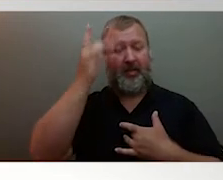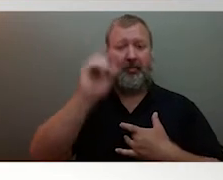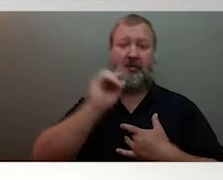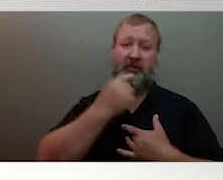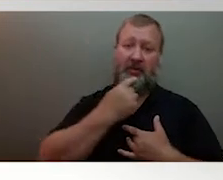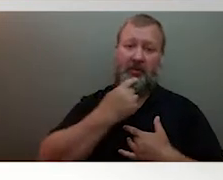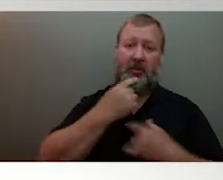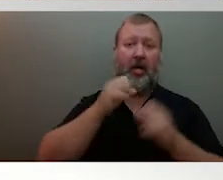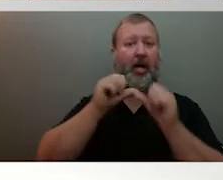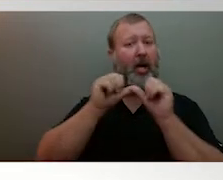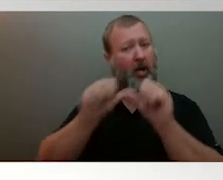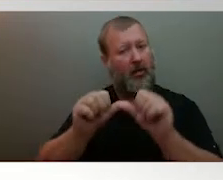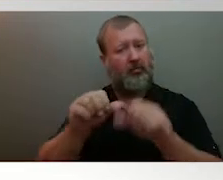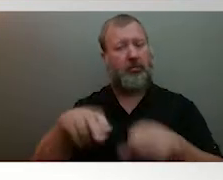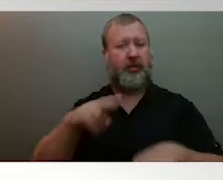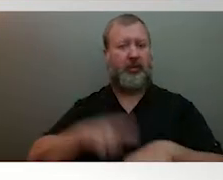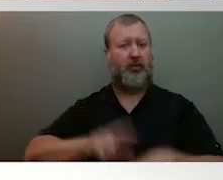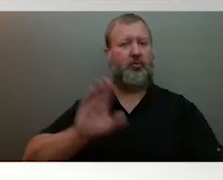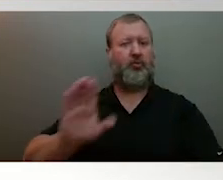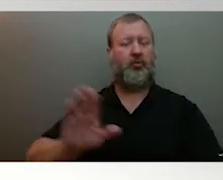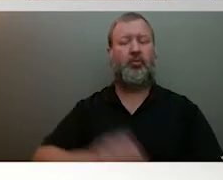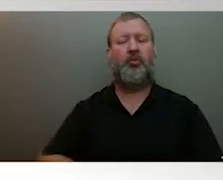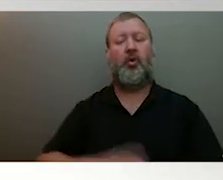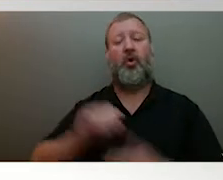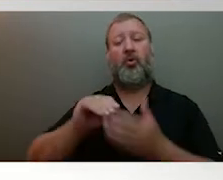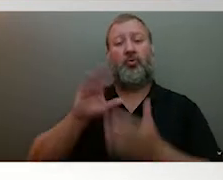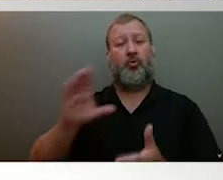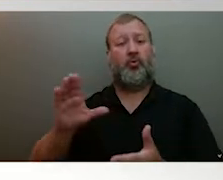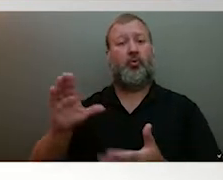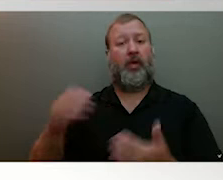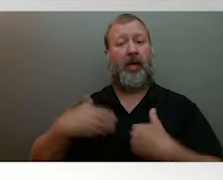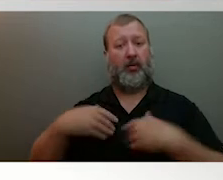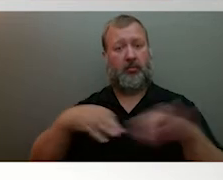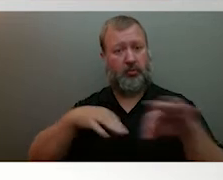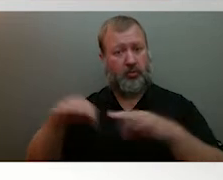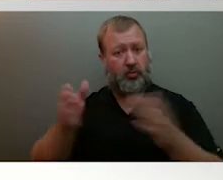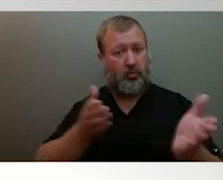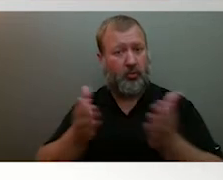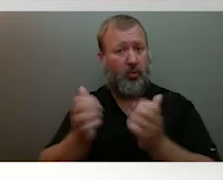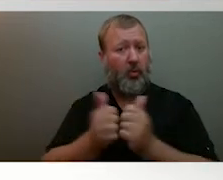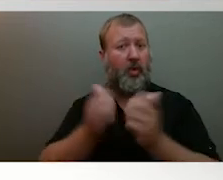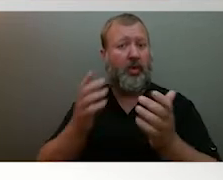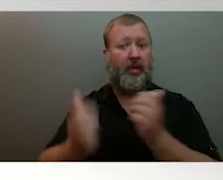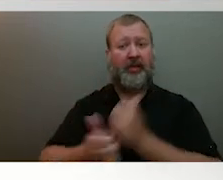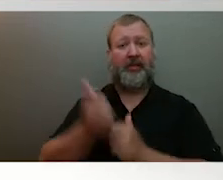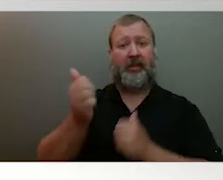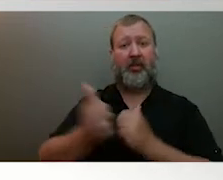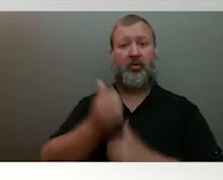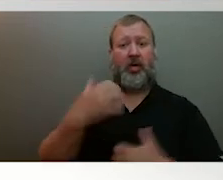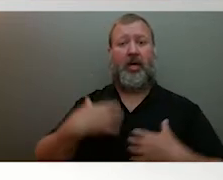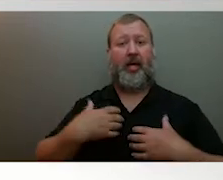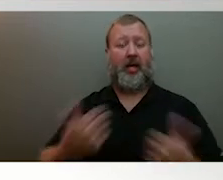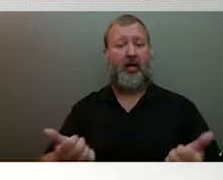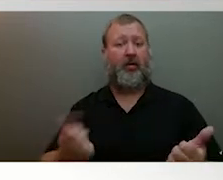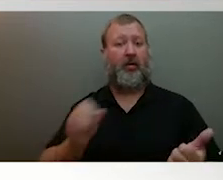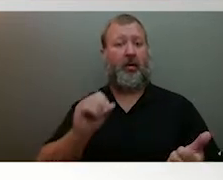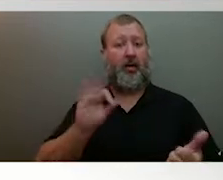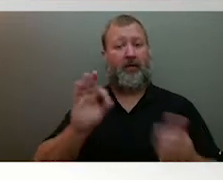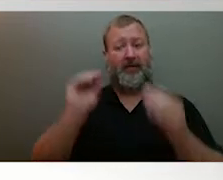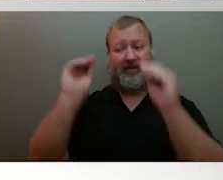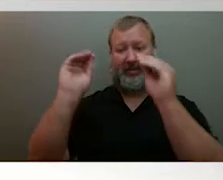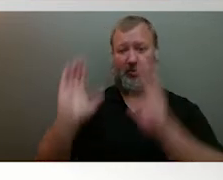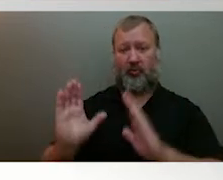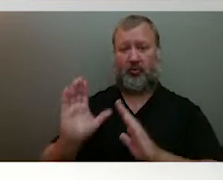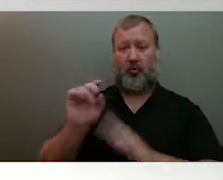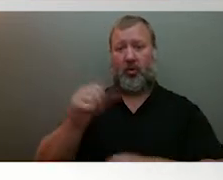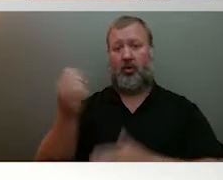or chronic in nature. The student can receive instructional services without endangering the health and safety of the teacher